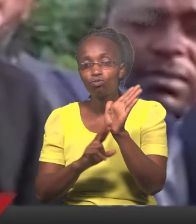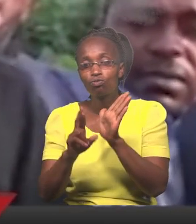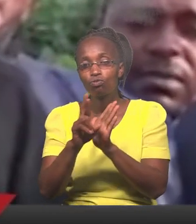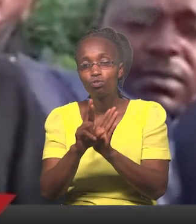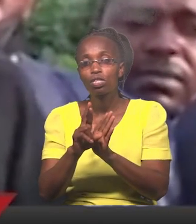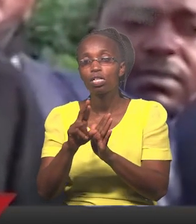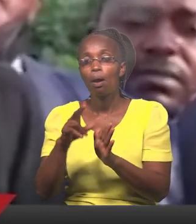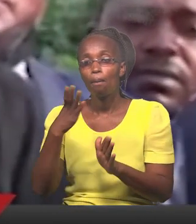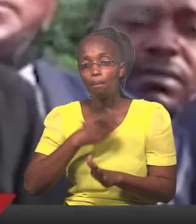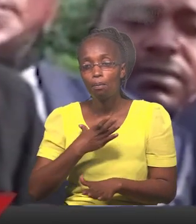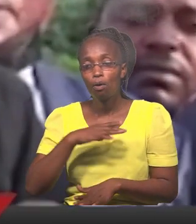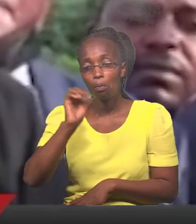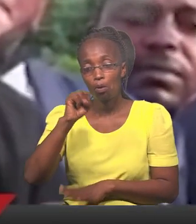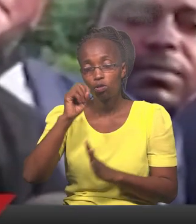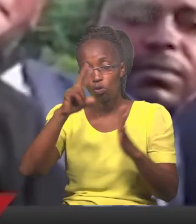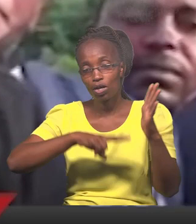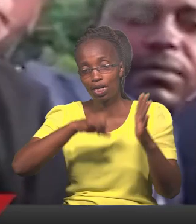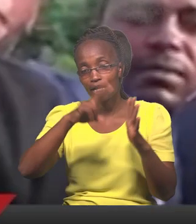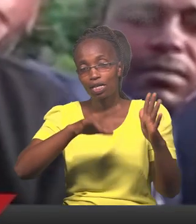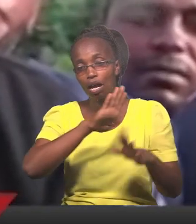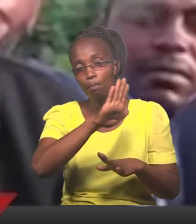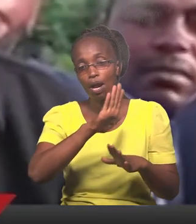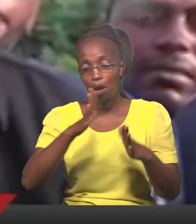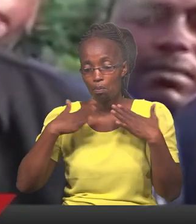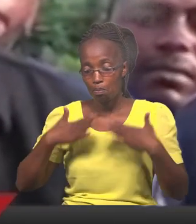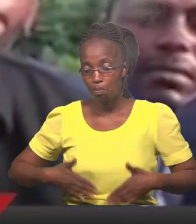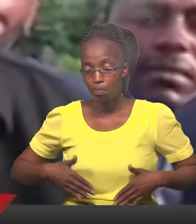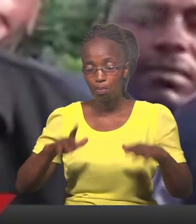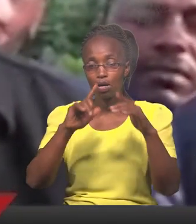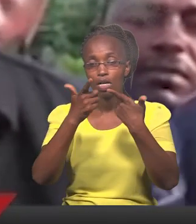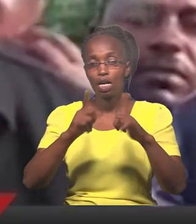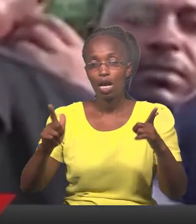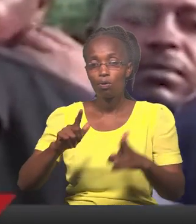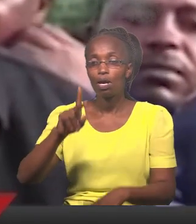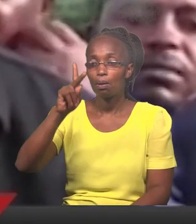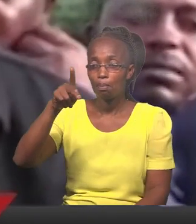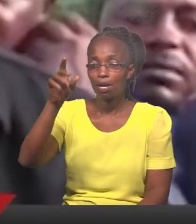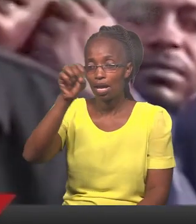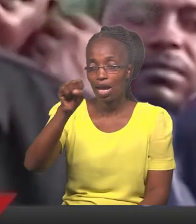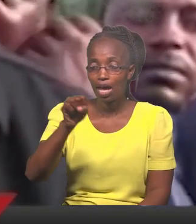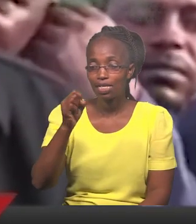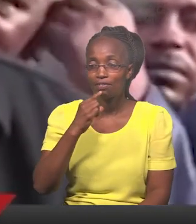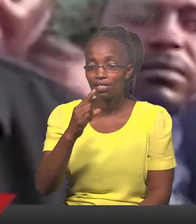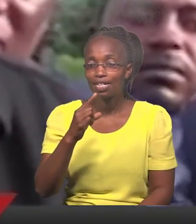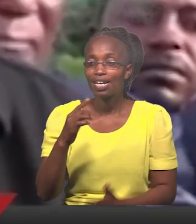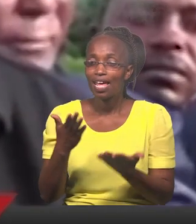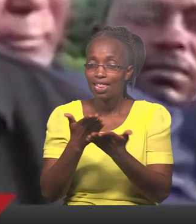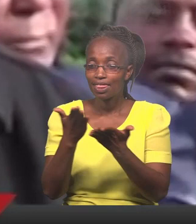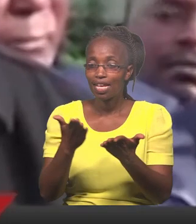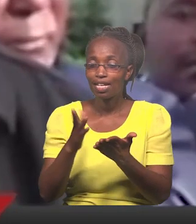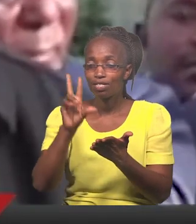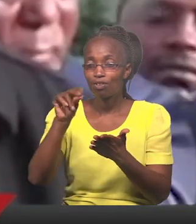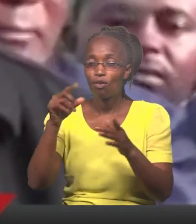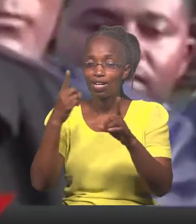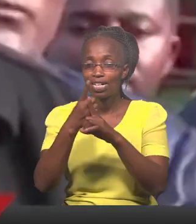been seeing and they have been reading they can read this body language so as the peers have said there is no difference